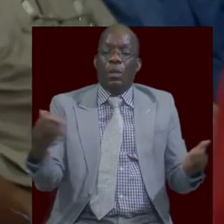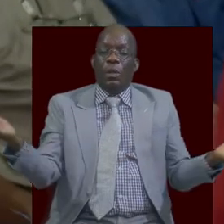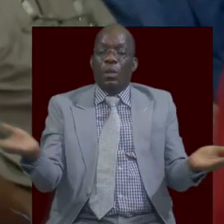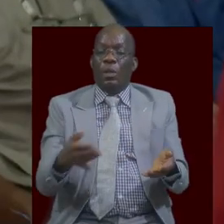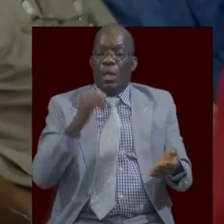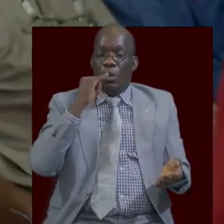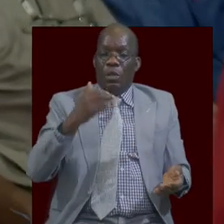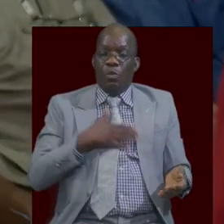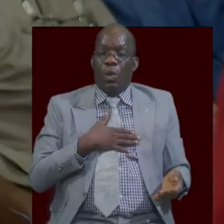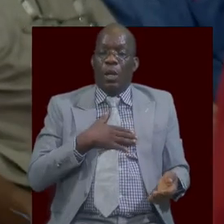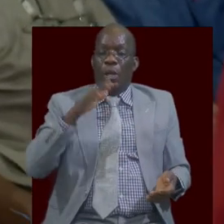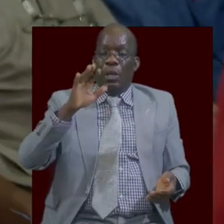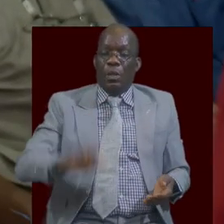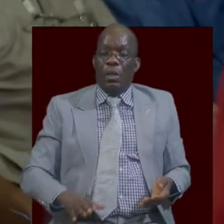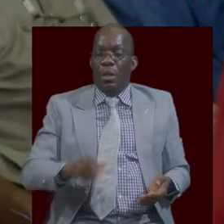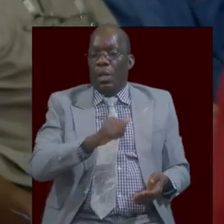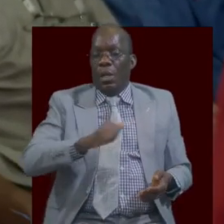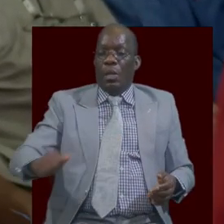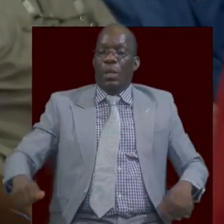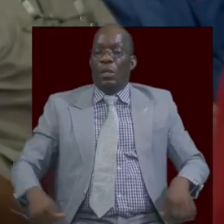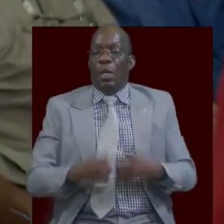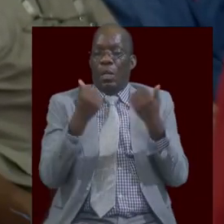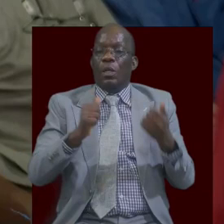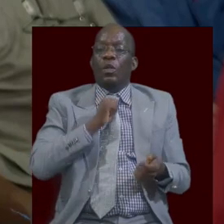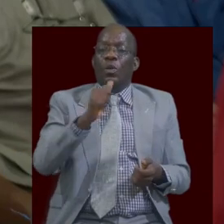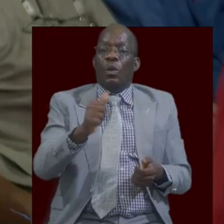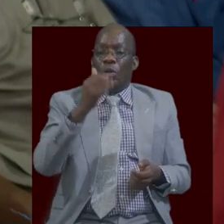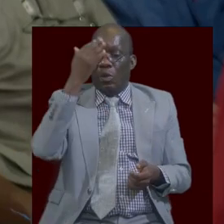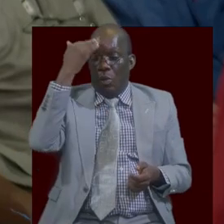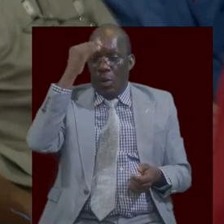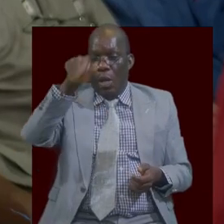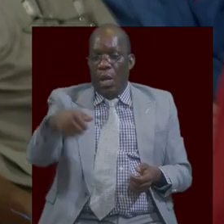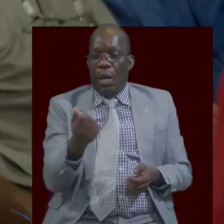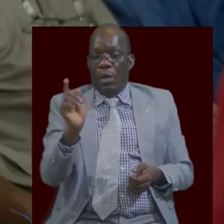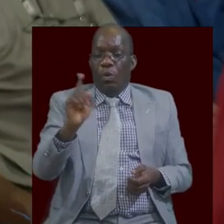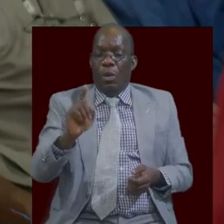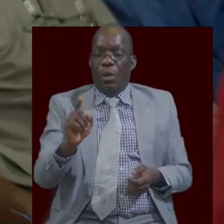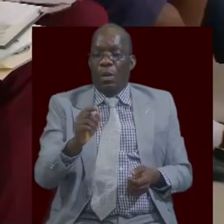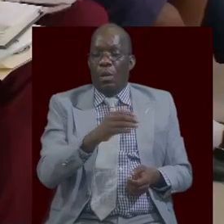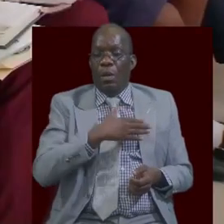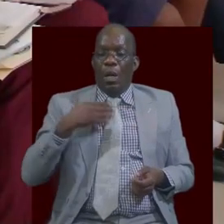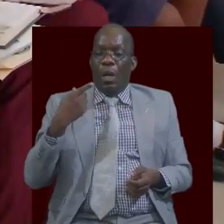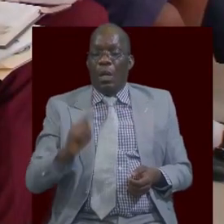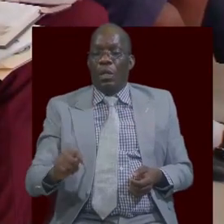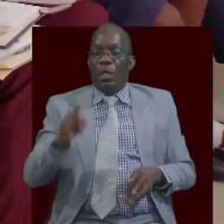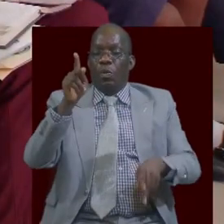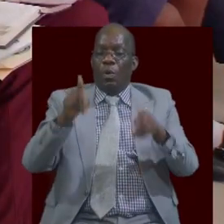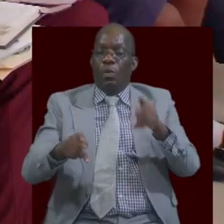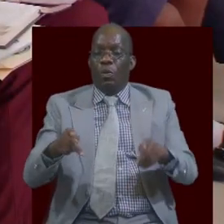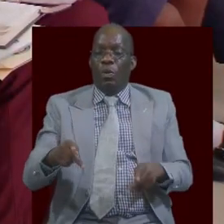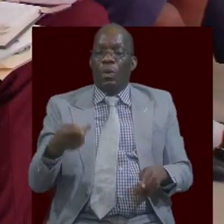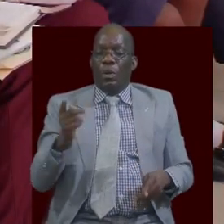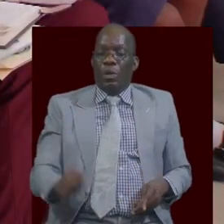challenge, a challenge unknown anywhere, and the people, the experts of